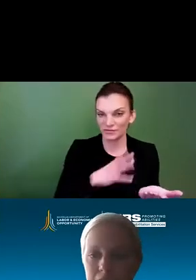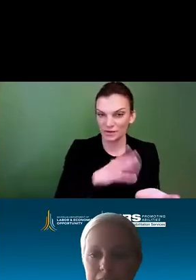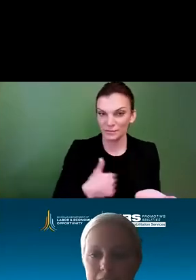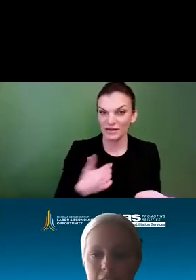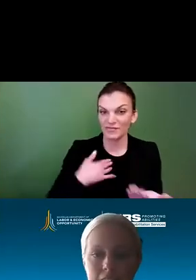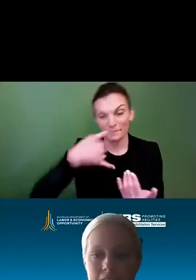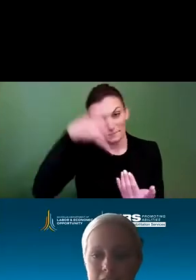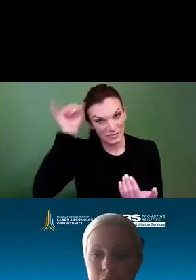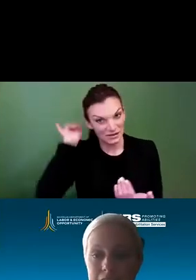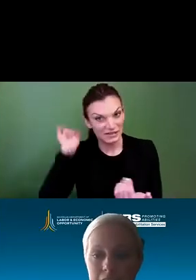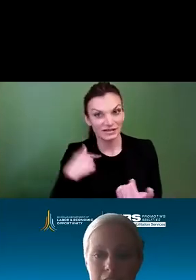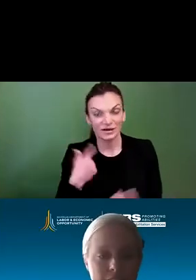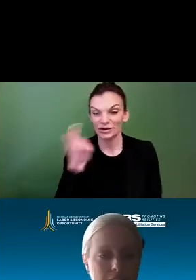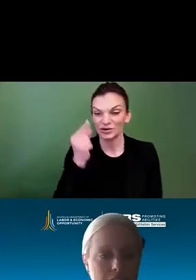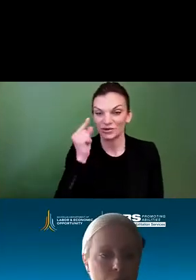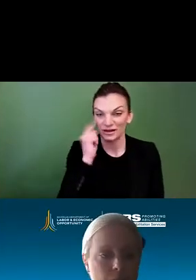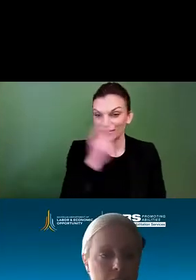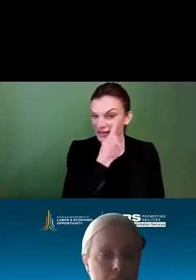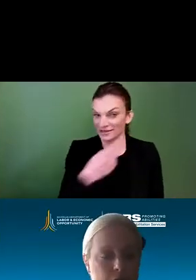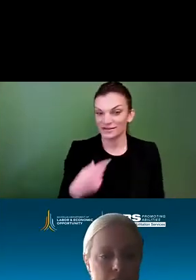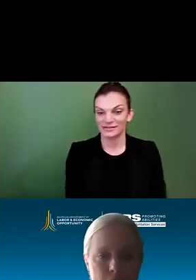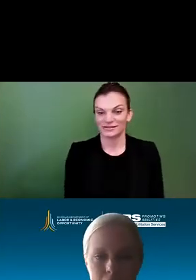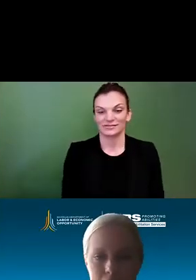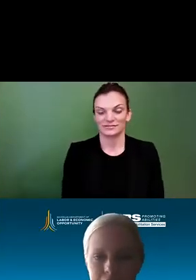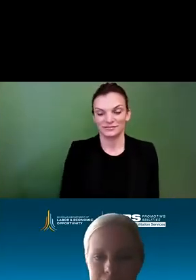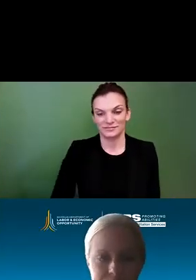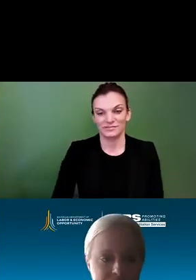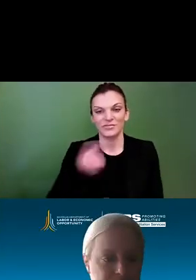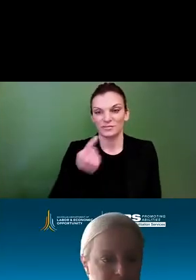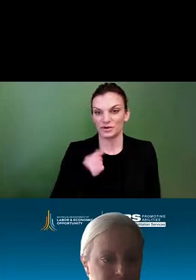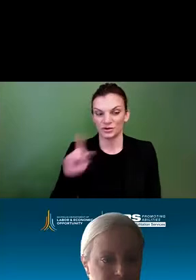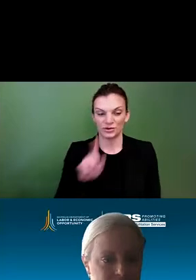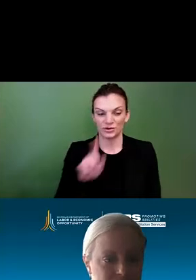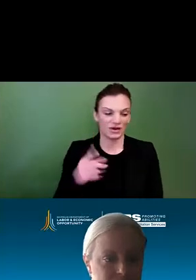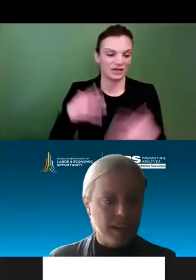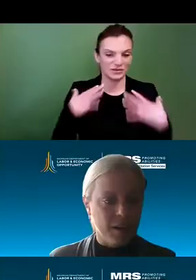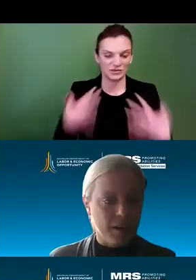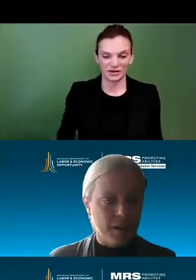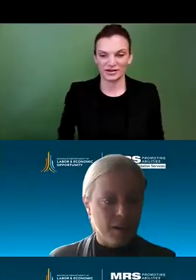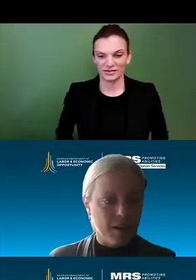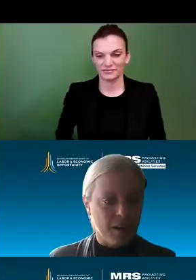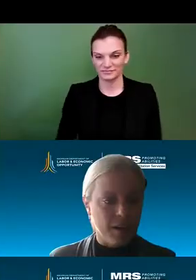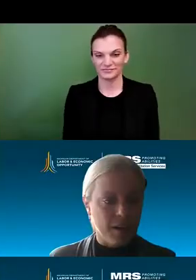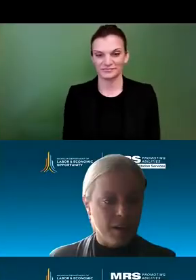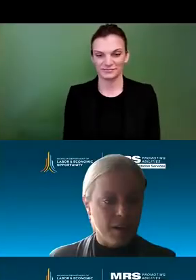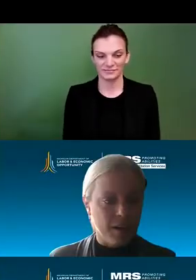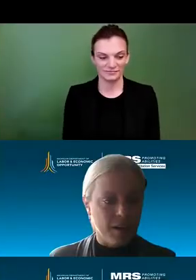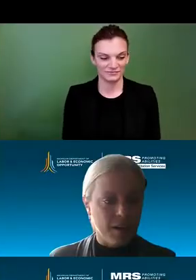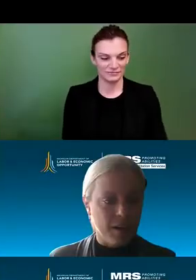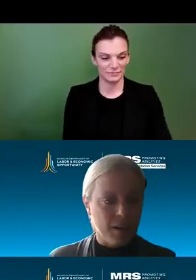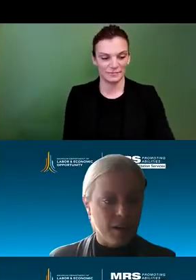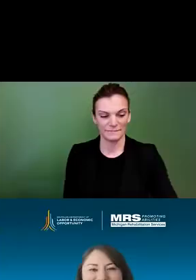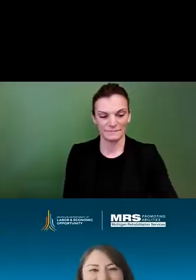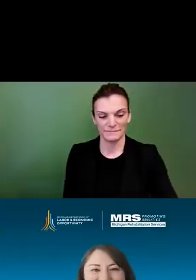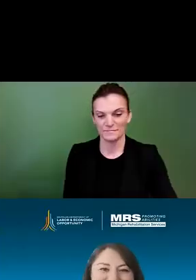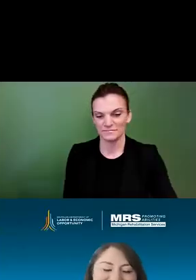blonde hair, green eyes, and I'm wearing a gray sweater. Now over to Christine. This